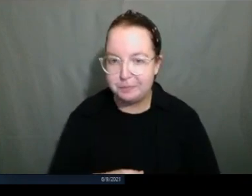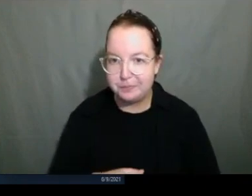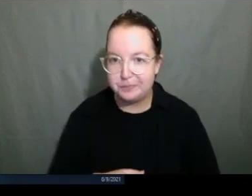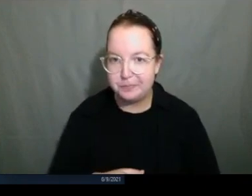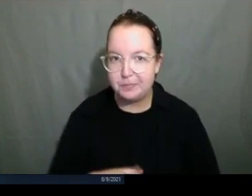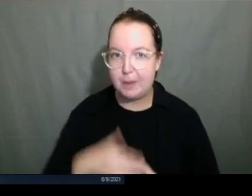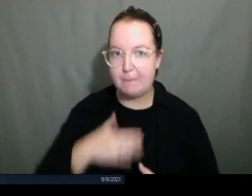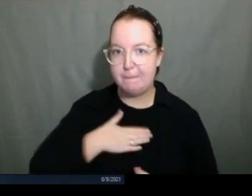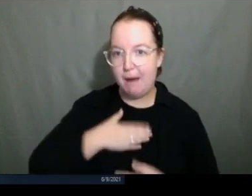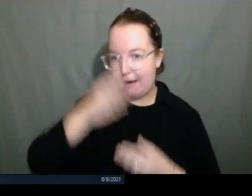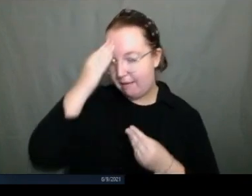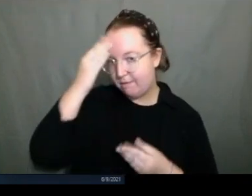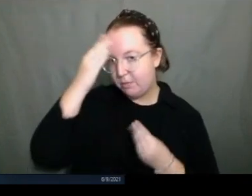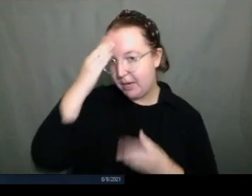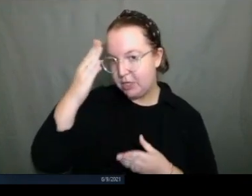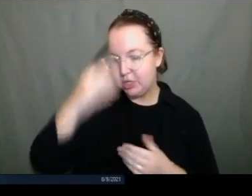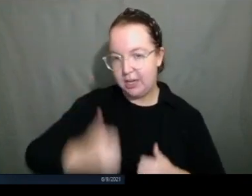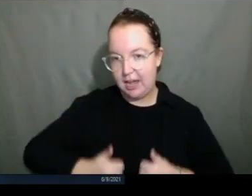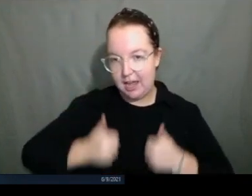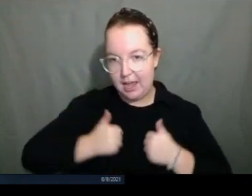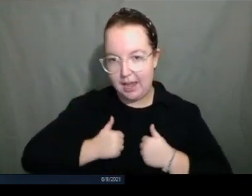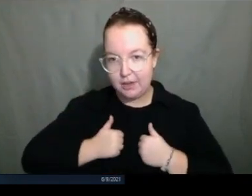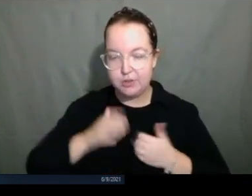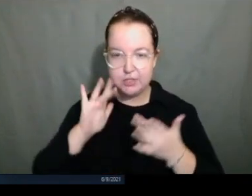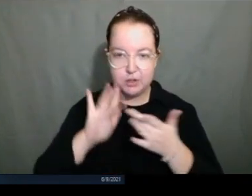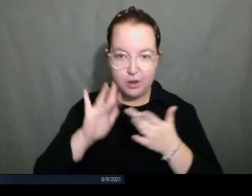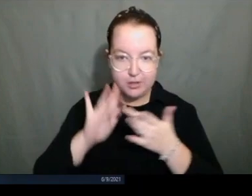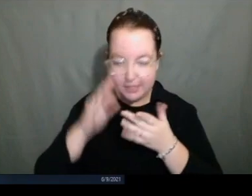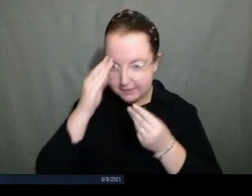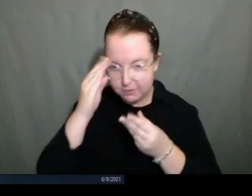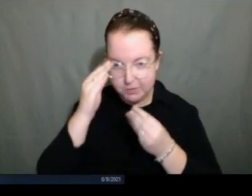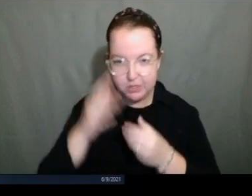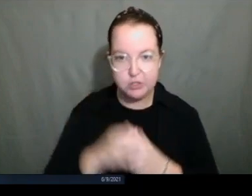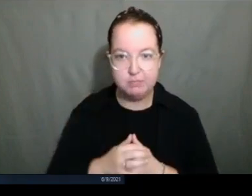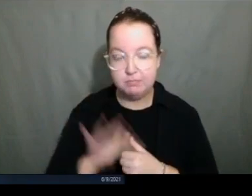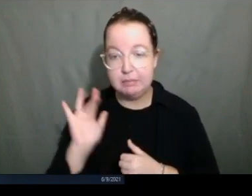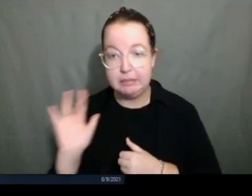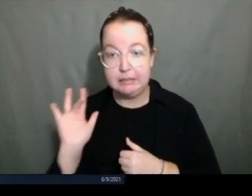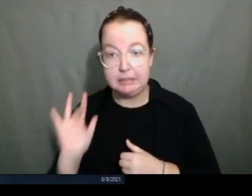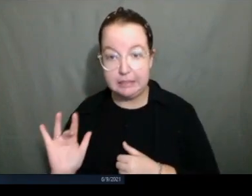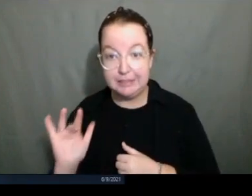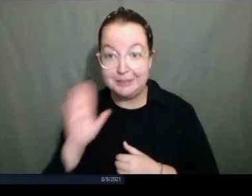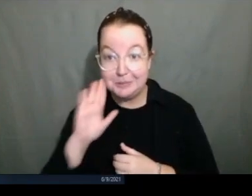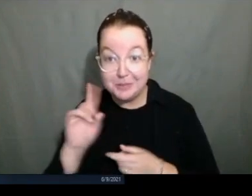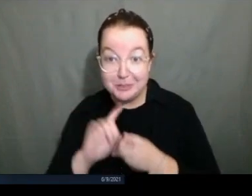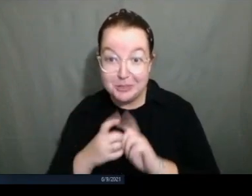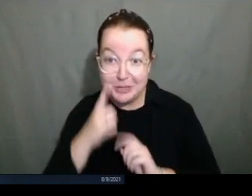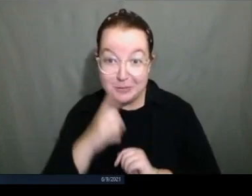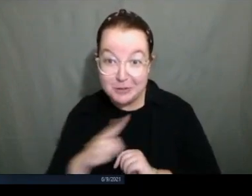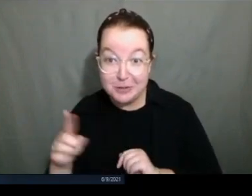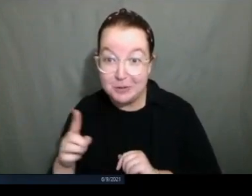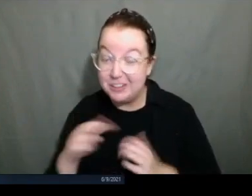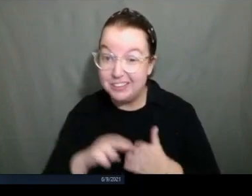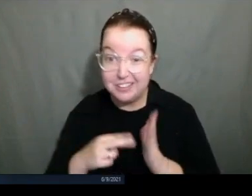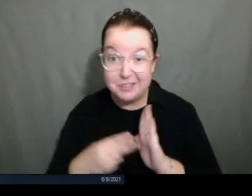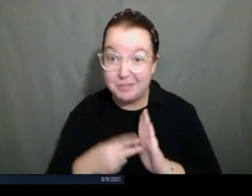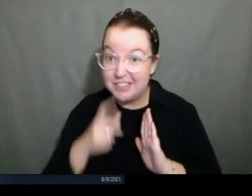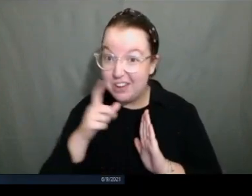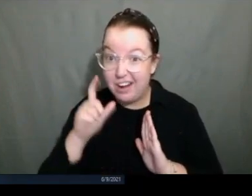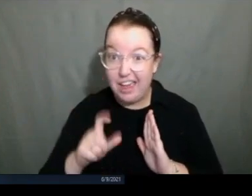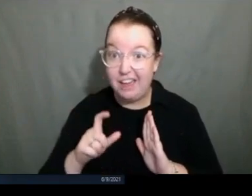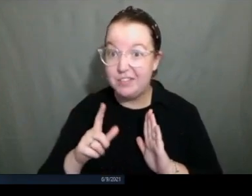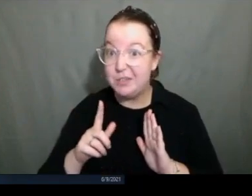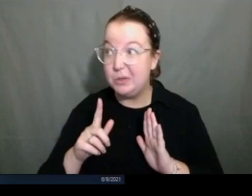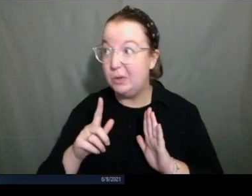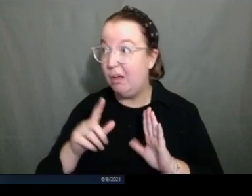My Information, address and contact information, and it will make those changes automatically and you wouldn't need to worry about